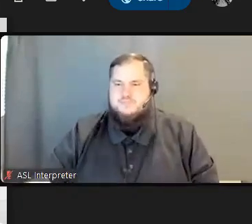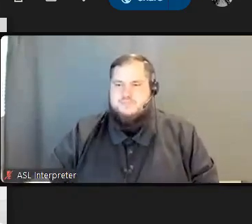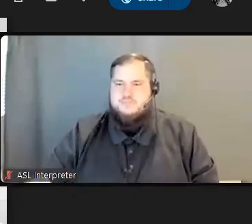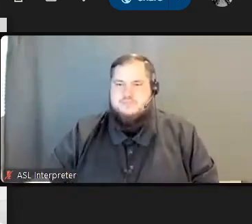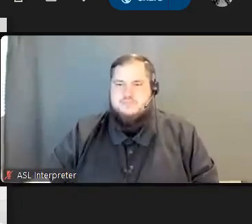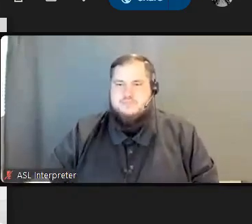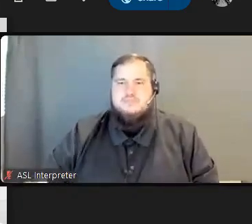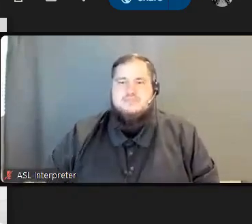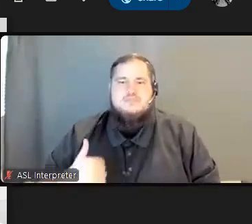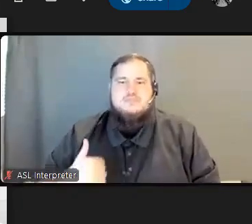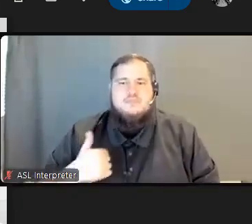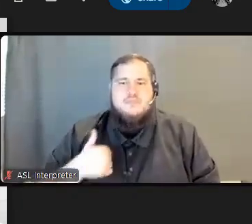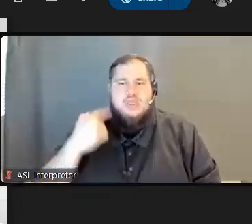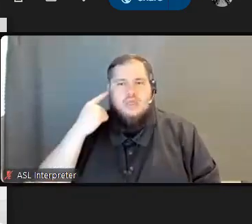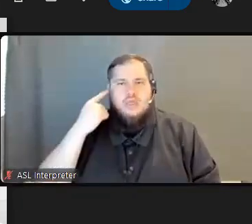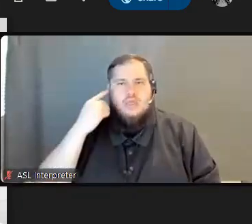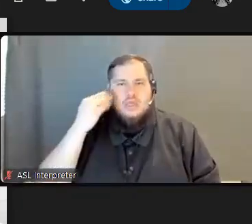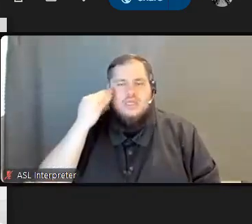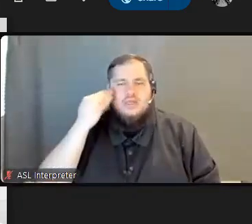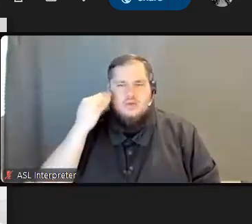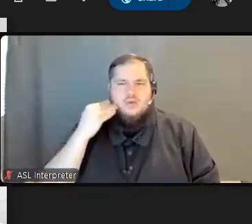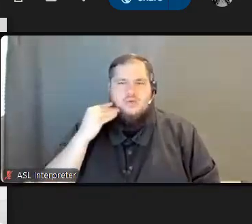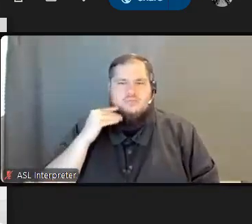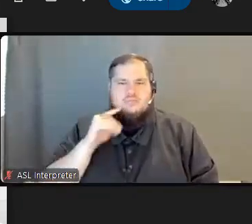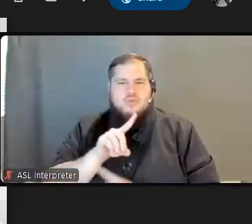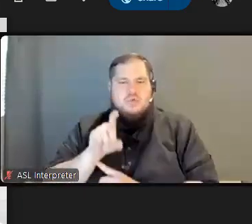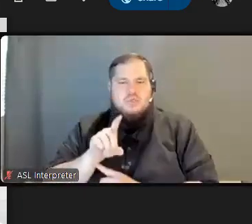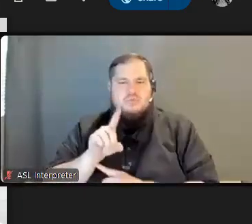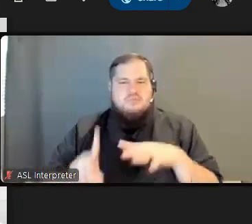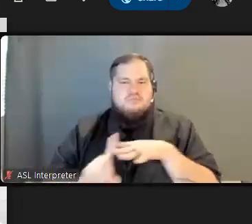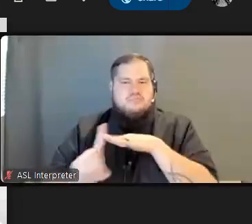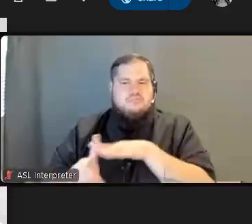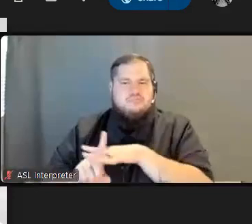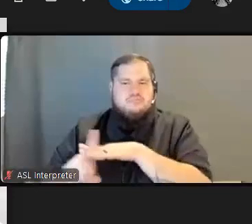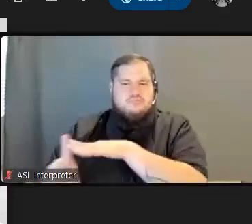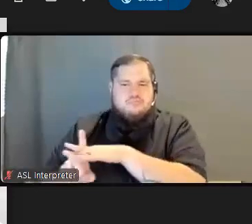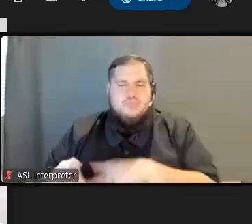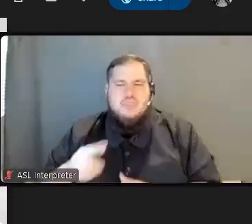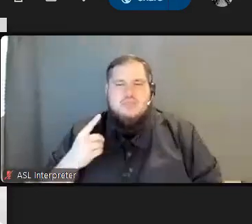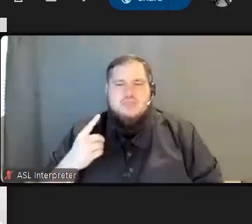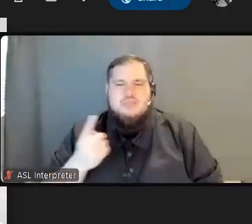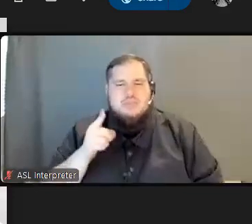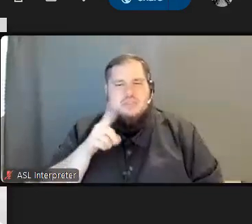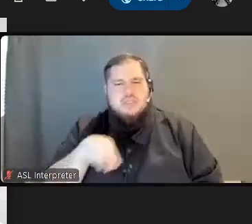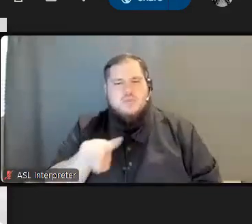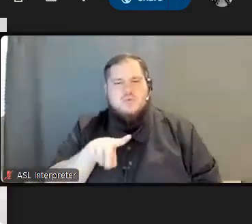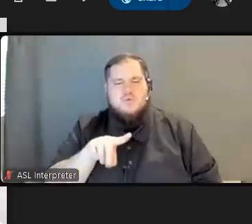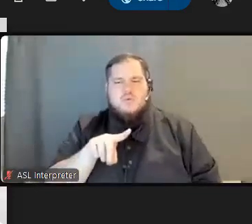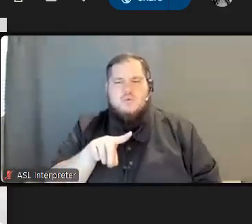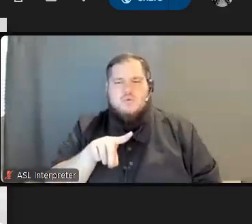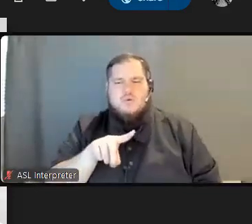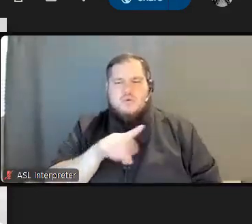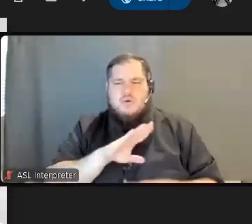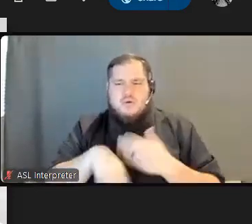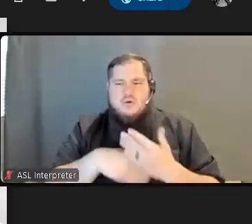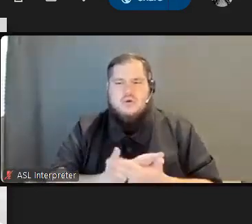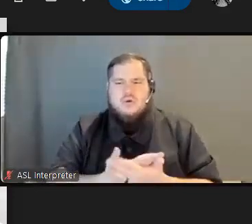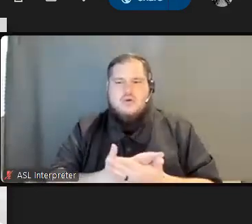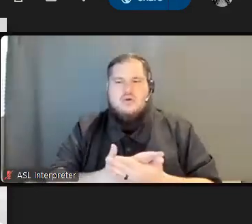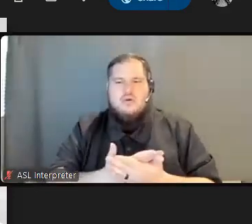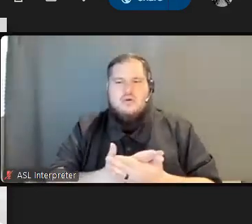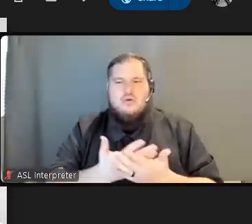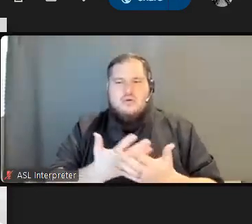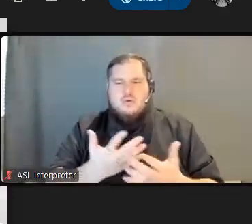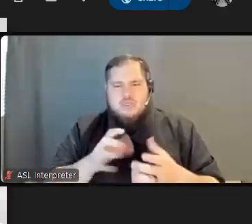I know these questions have been coming up quite a bit. Is this something that you all would like us to try to